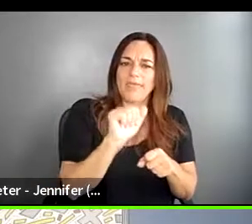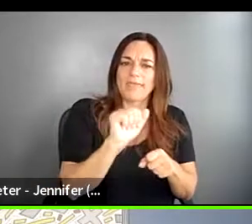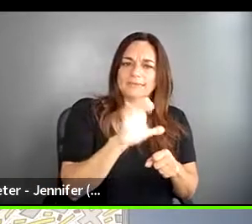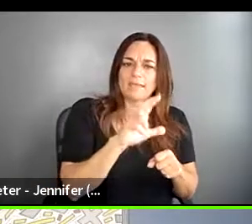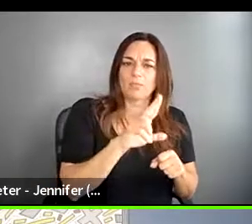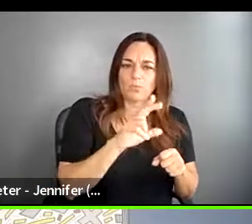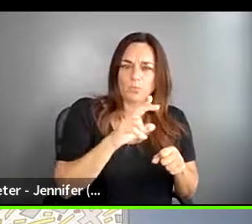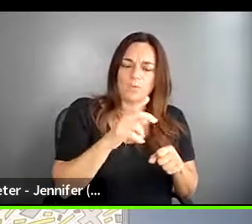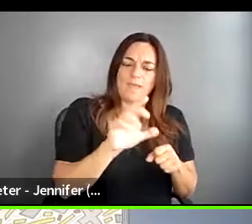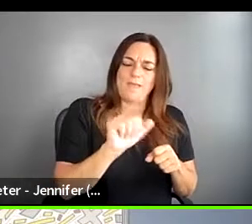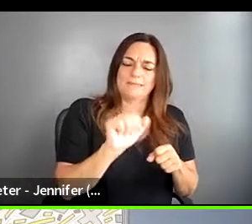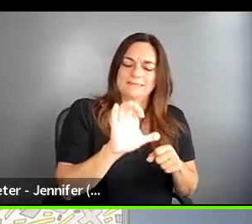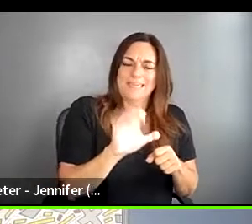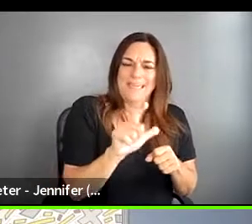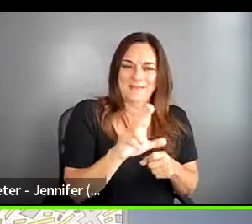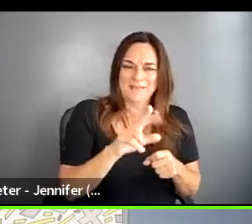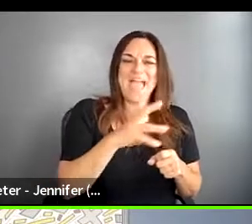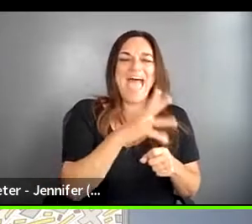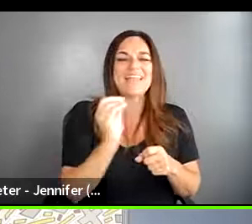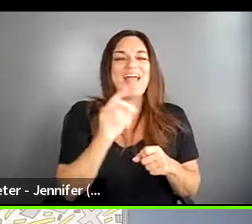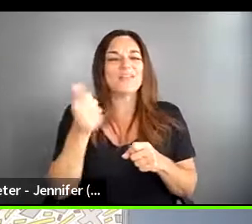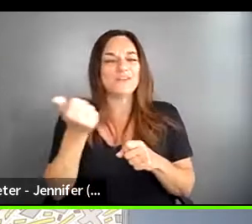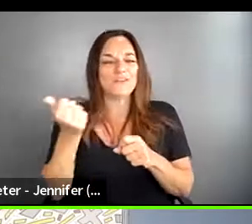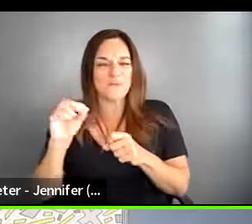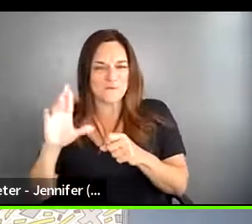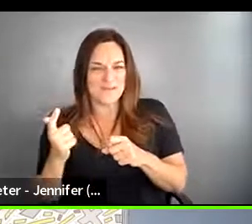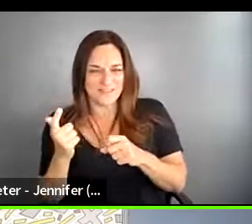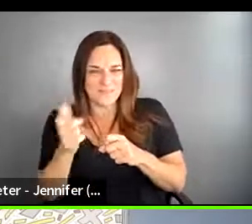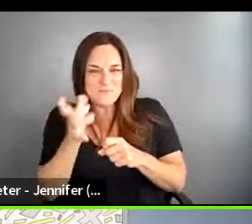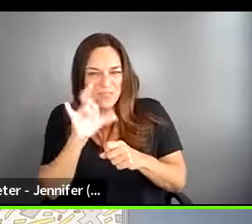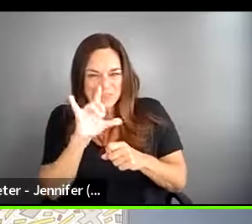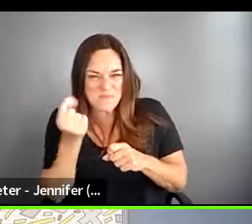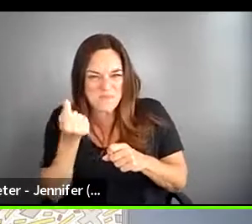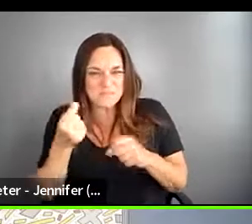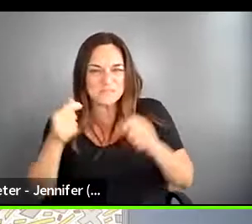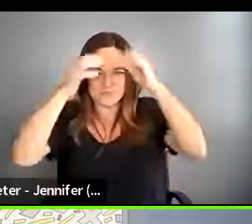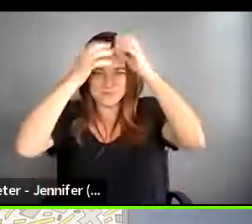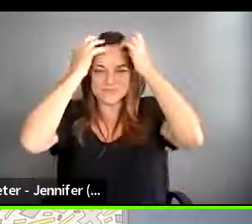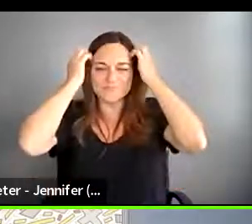organizations look like? So I'm going to turn this over to Claudine, and Anderson, you can chime in afterwards as well.